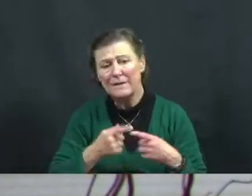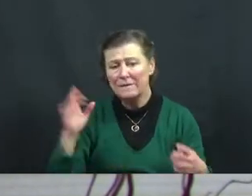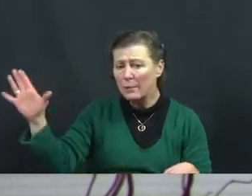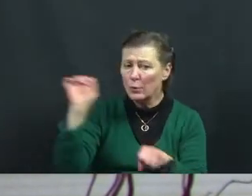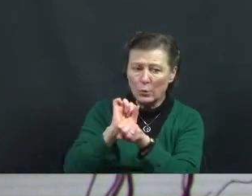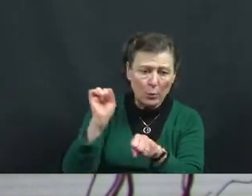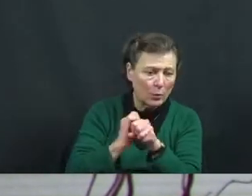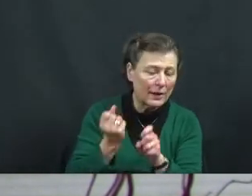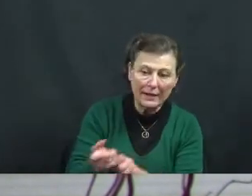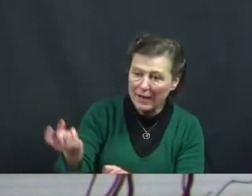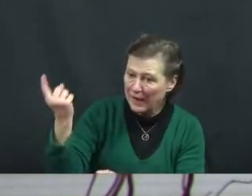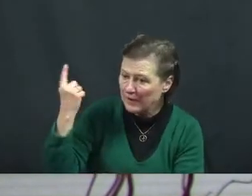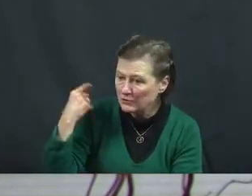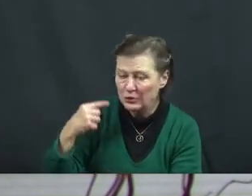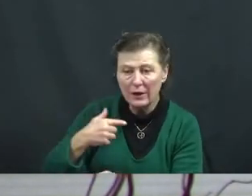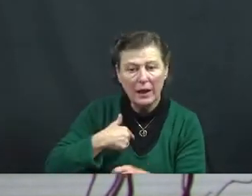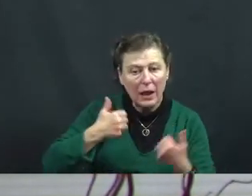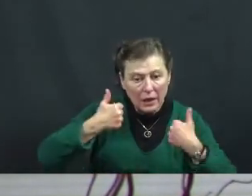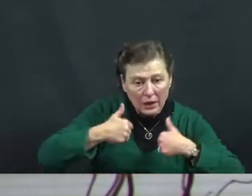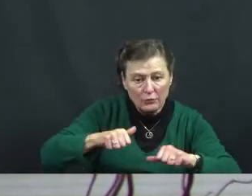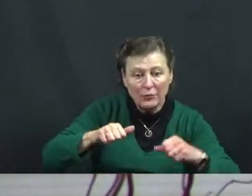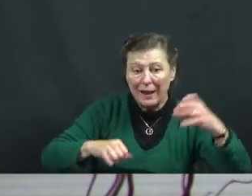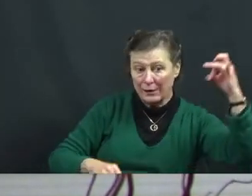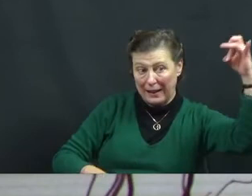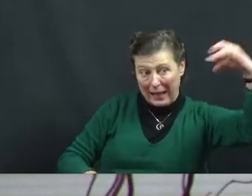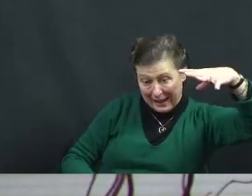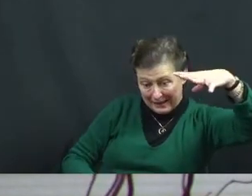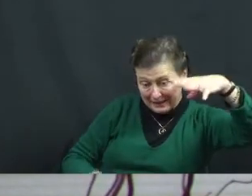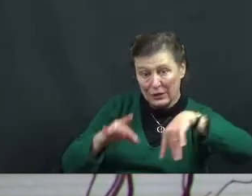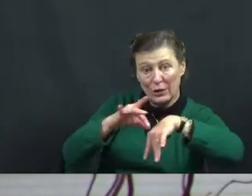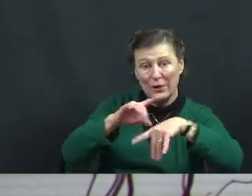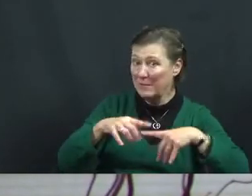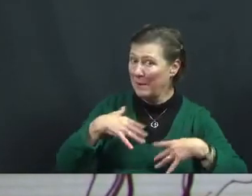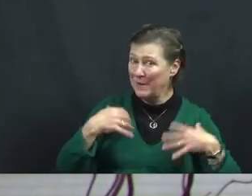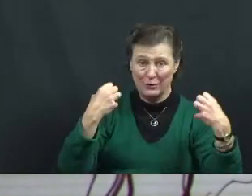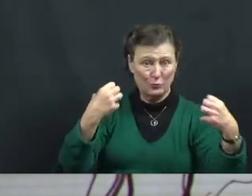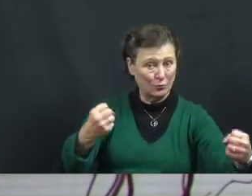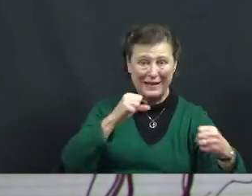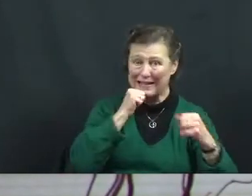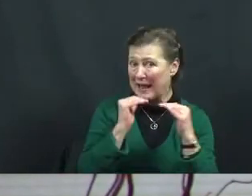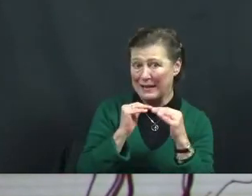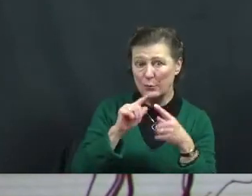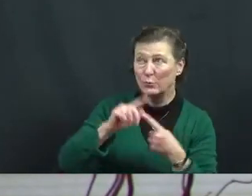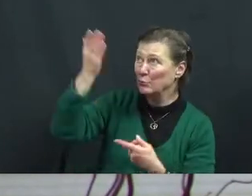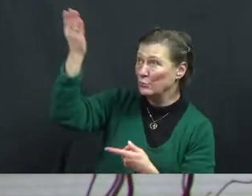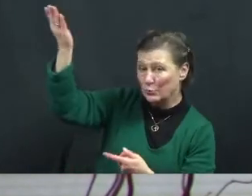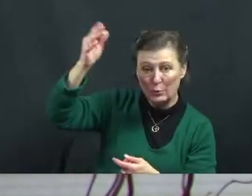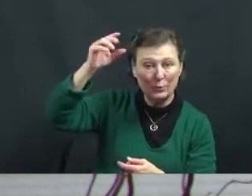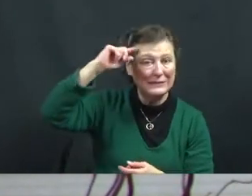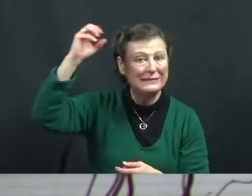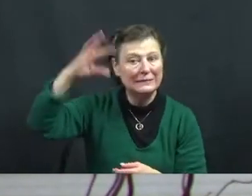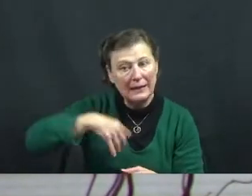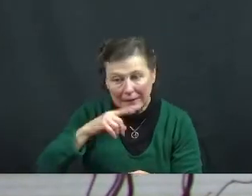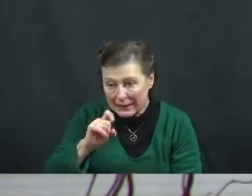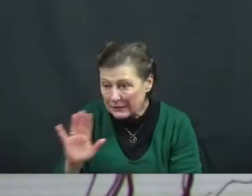last year. I have tried to light the earth, but my strength is not equal to the task. I